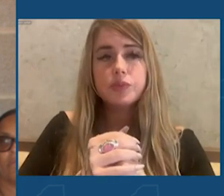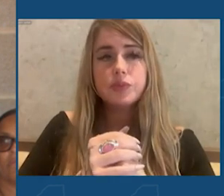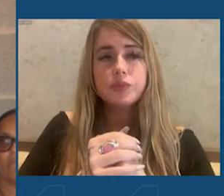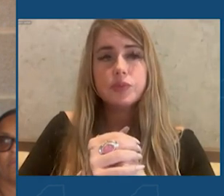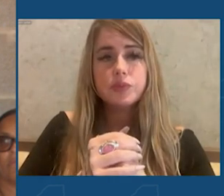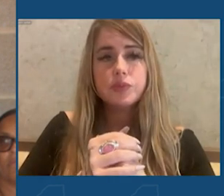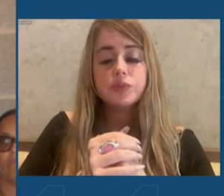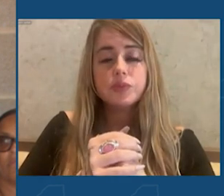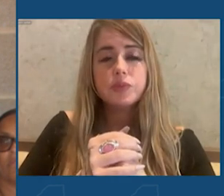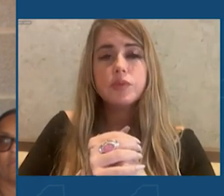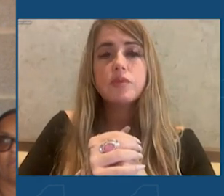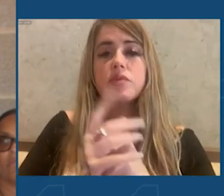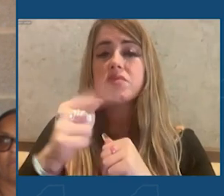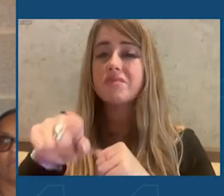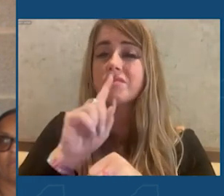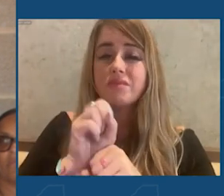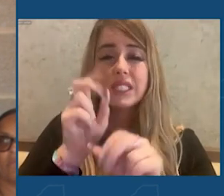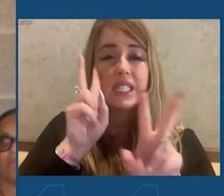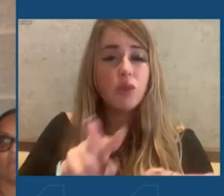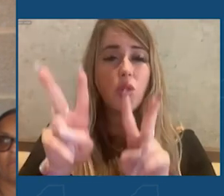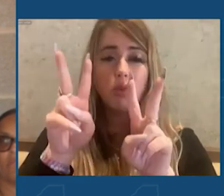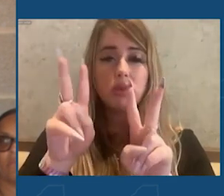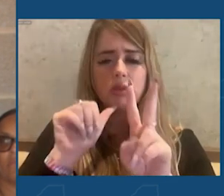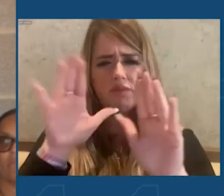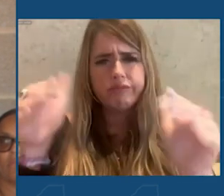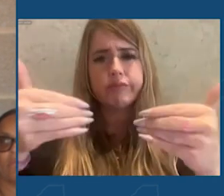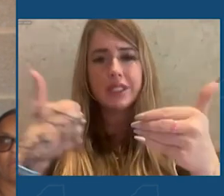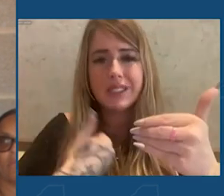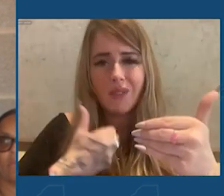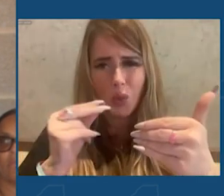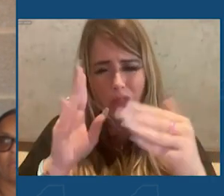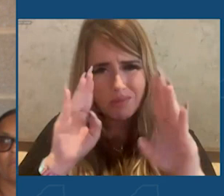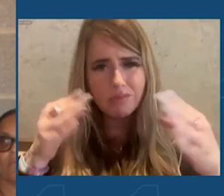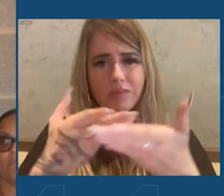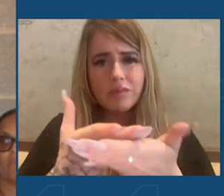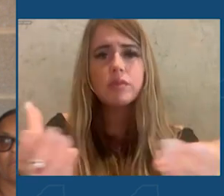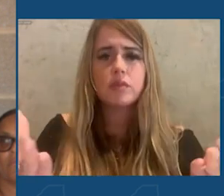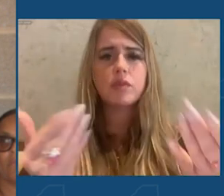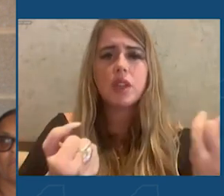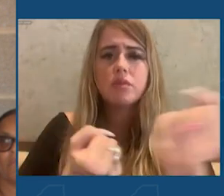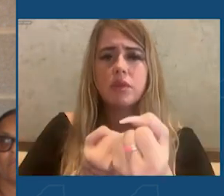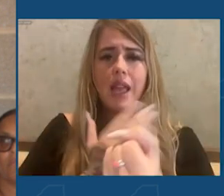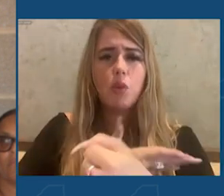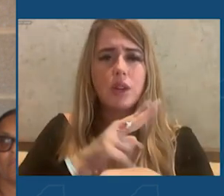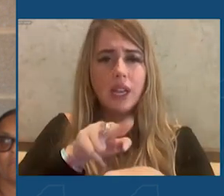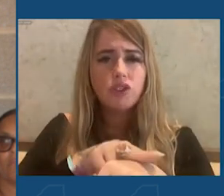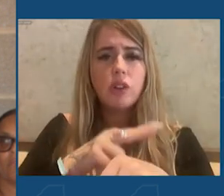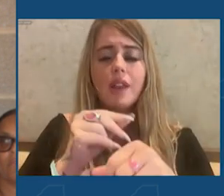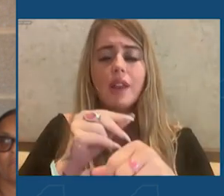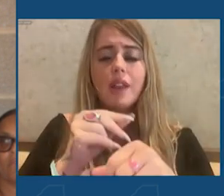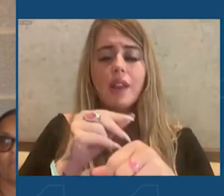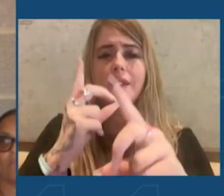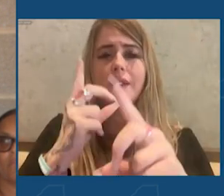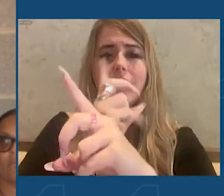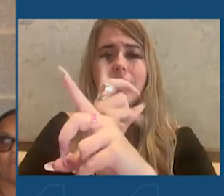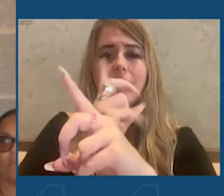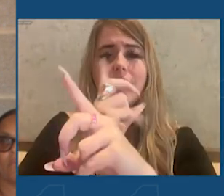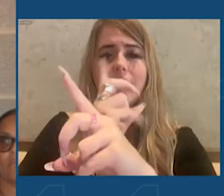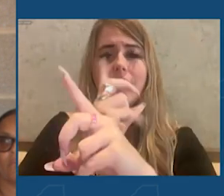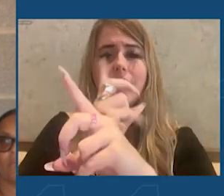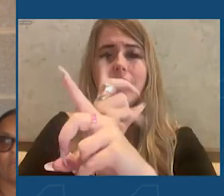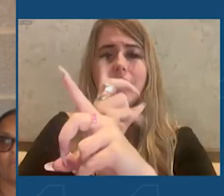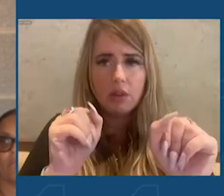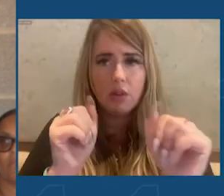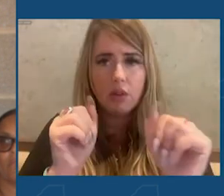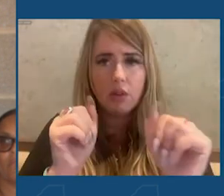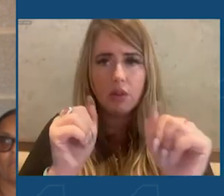are selfless heroes who stepped forward when our nation called and fought to defend our liberties and the principles upon which our great nation